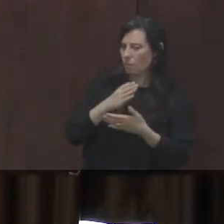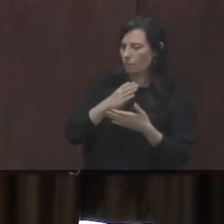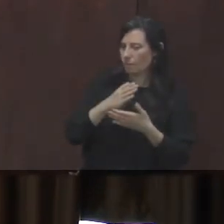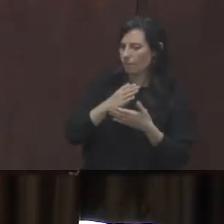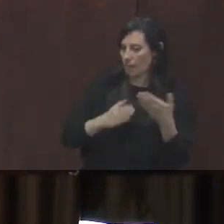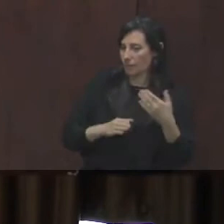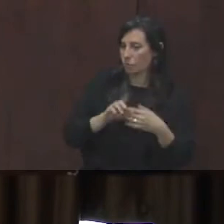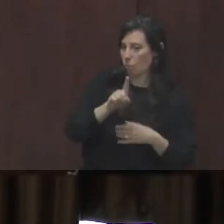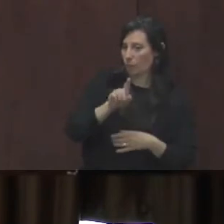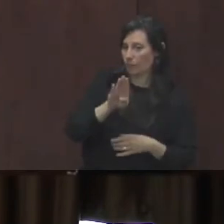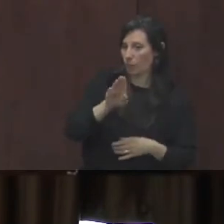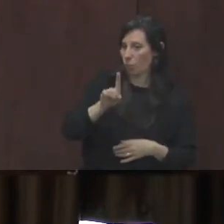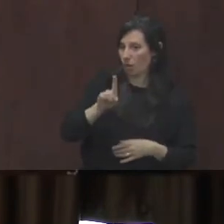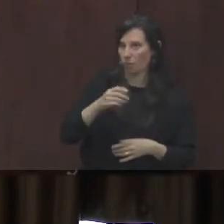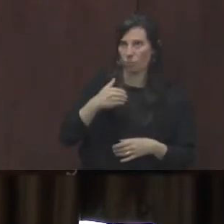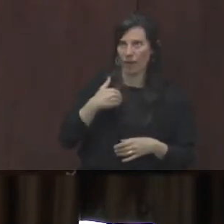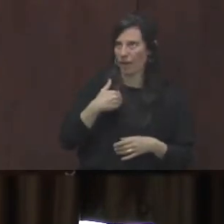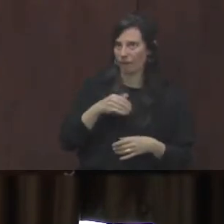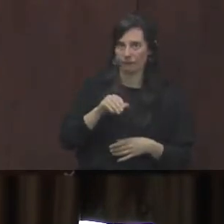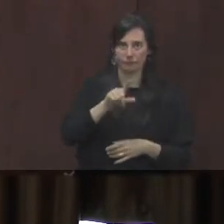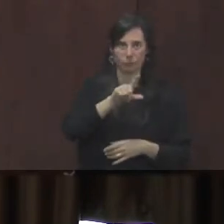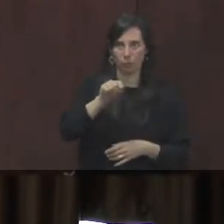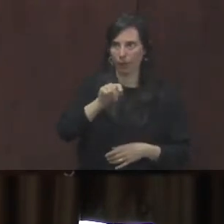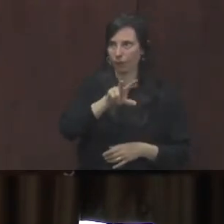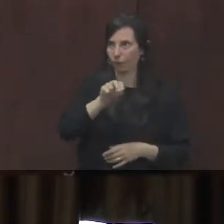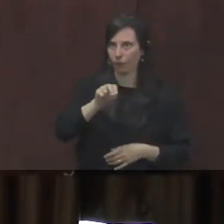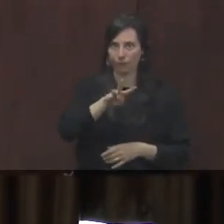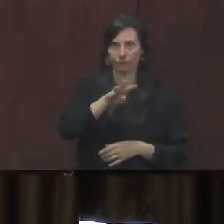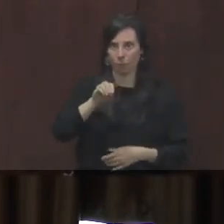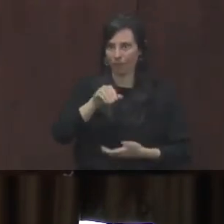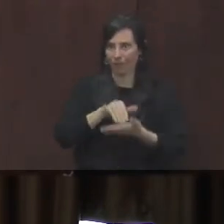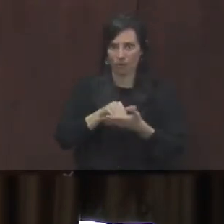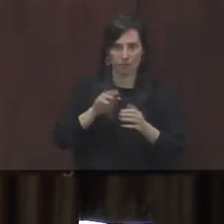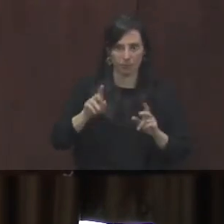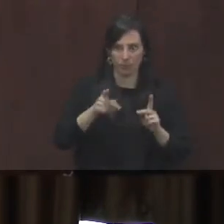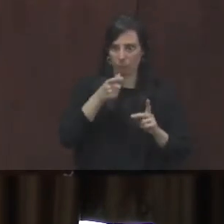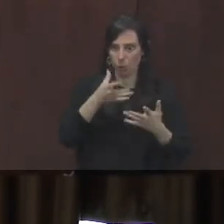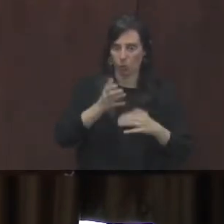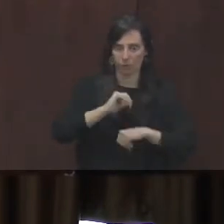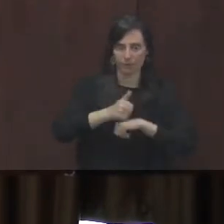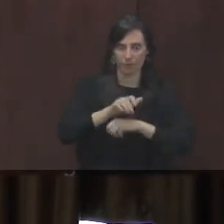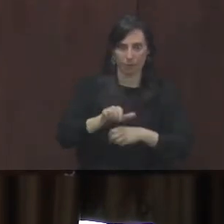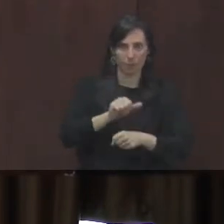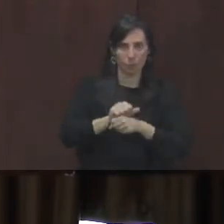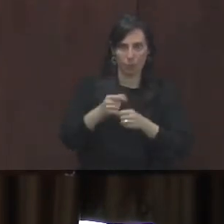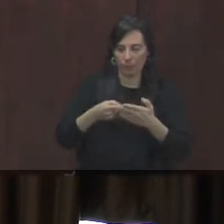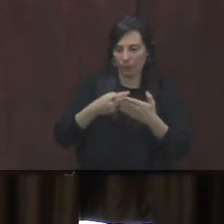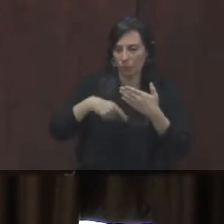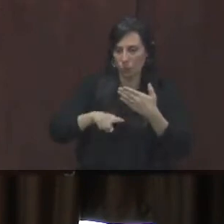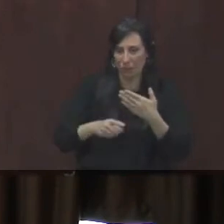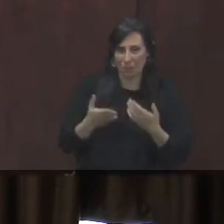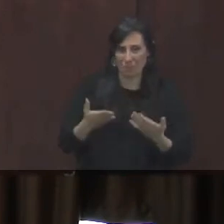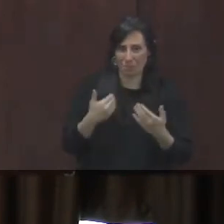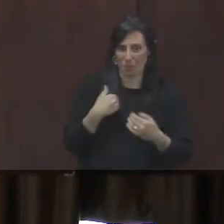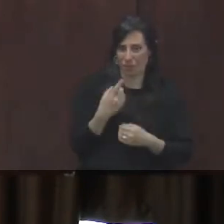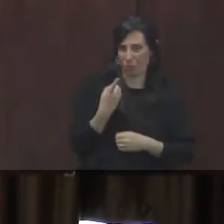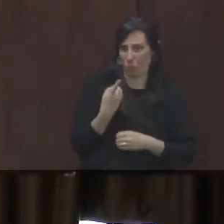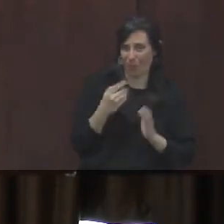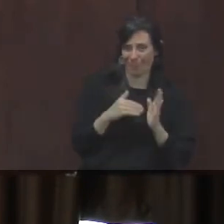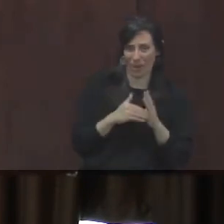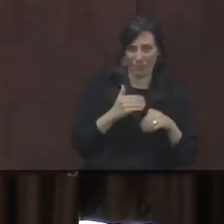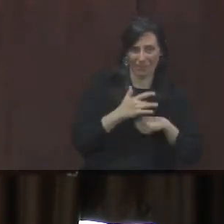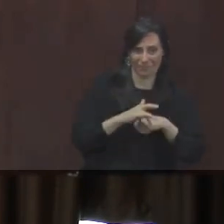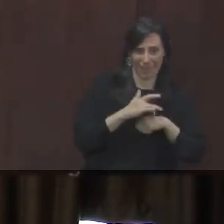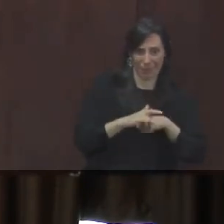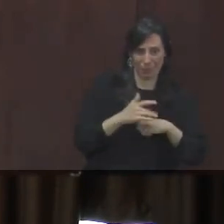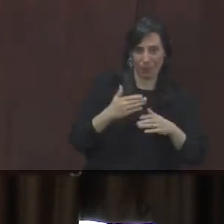have tens of thousands of people who may be looking to reserve a schedule for next week, and we may only have 1,000 spots to open, and then the following week 1,000 again. We